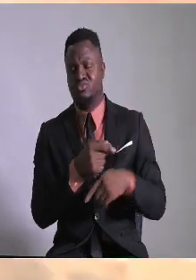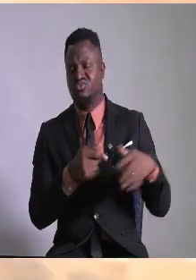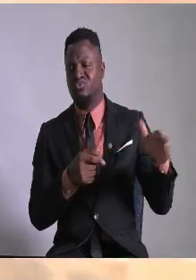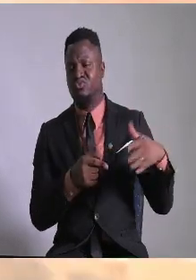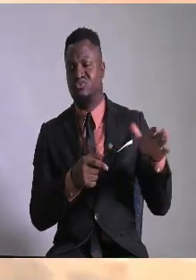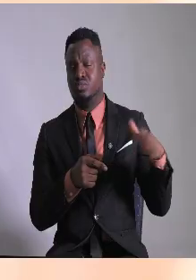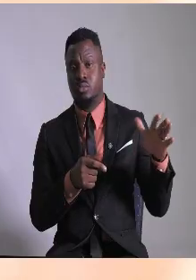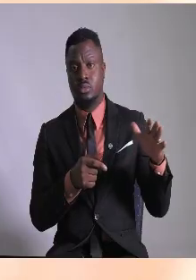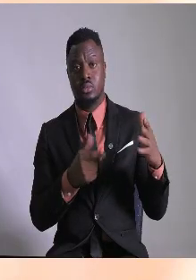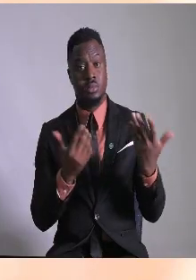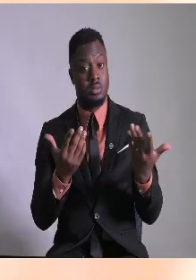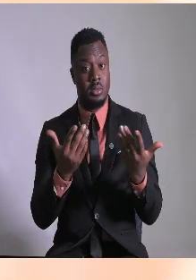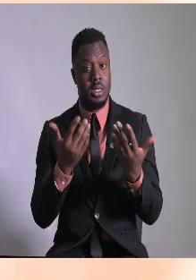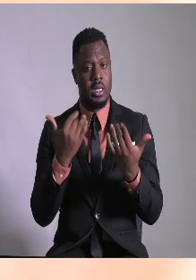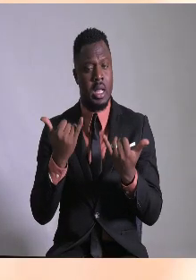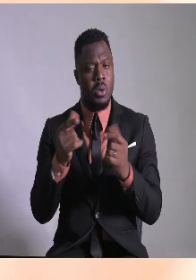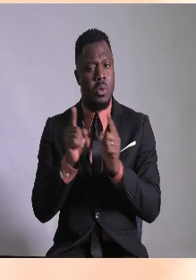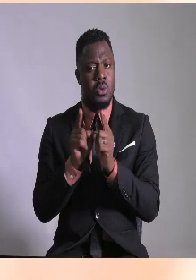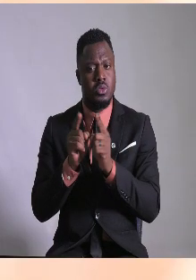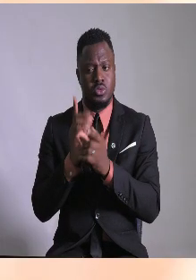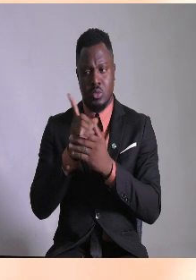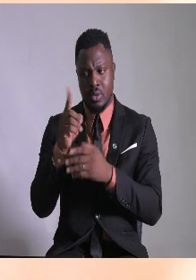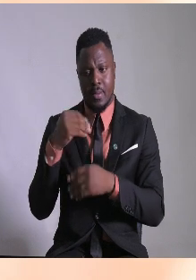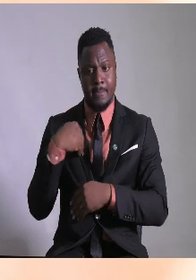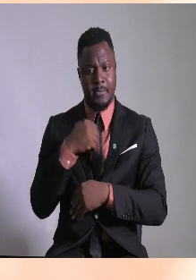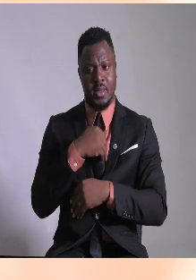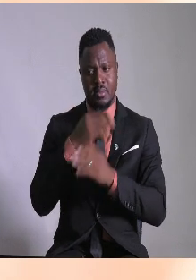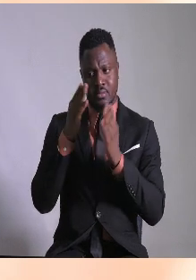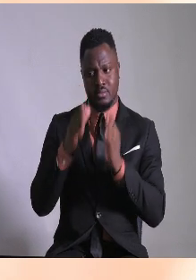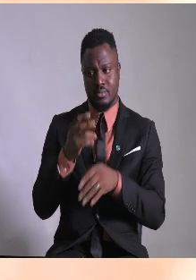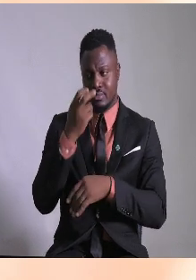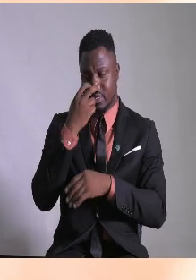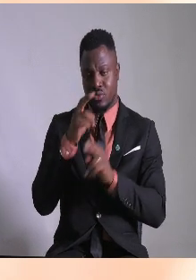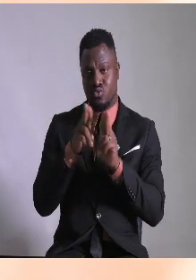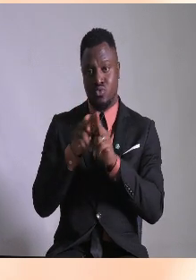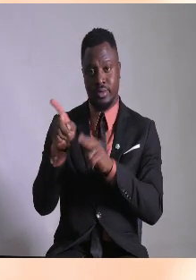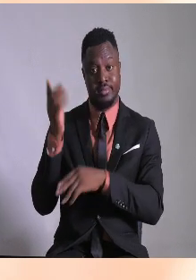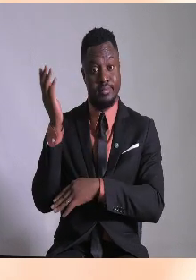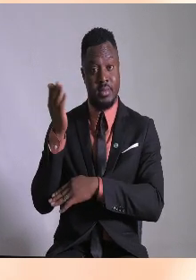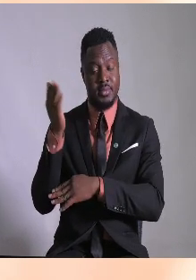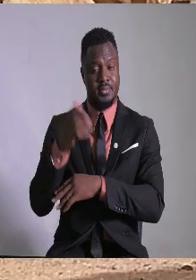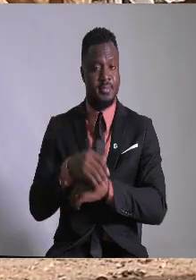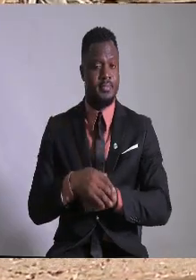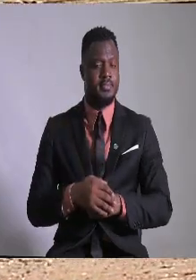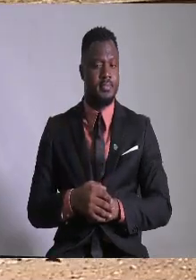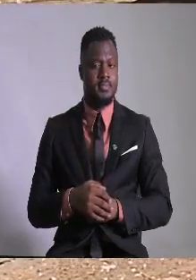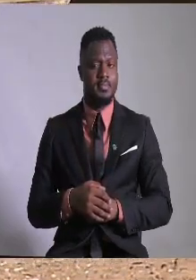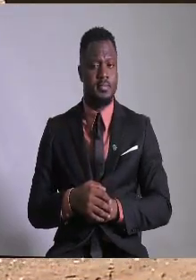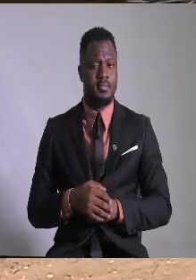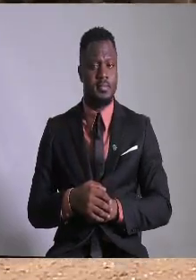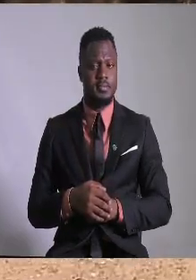to send you away. Idris Zulfal, member, Ghana Blind Union, speaking.